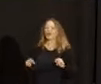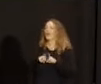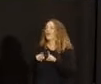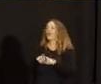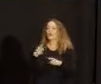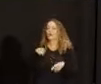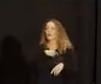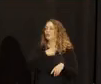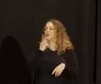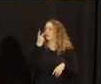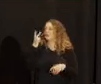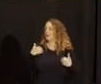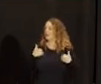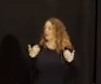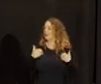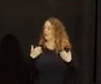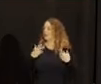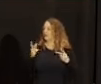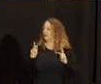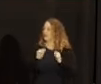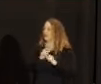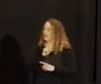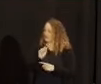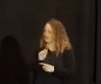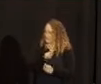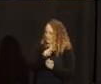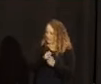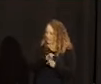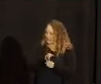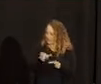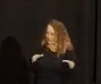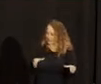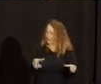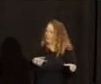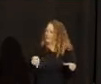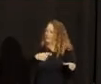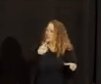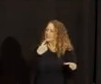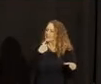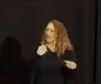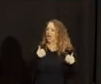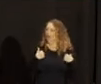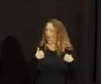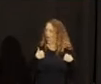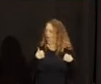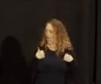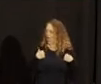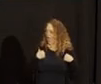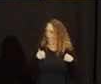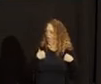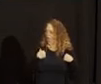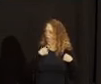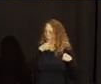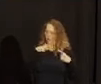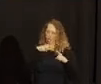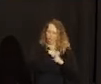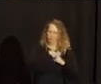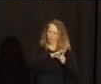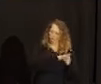seeing young people with disabilities particularly saying, I will not be caught in the poverty